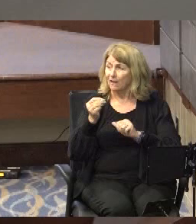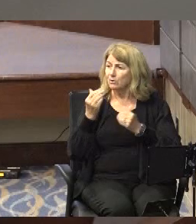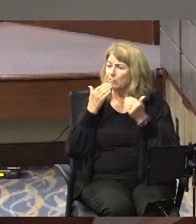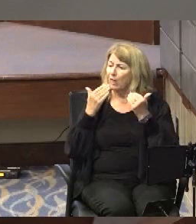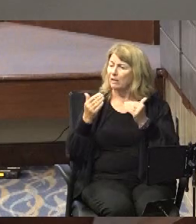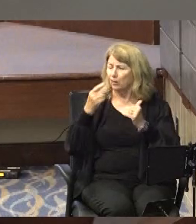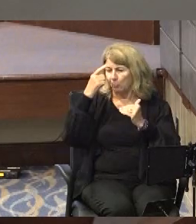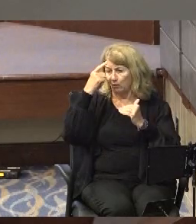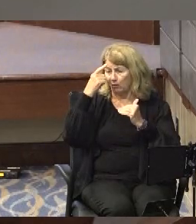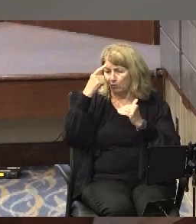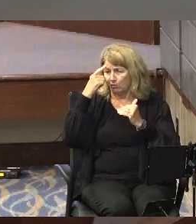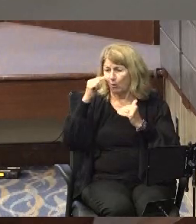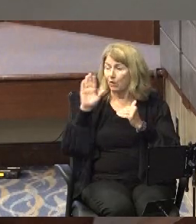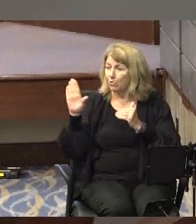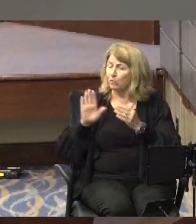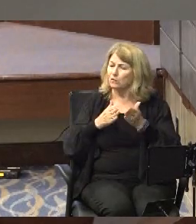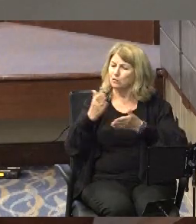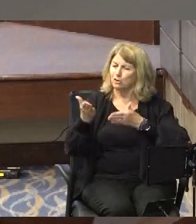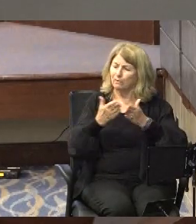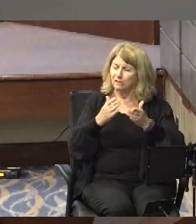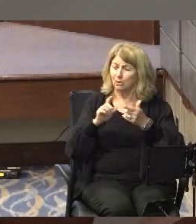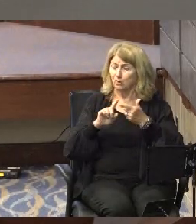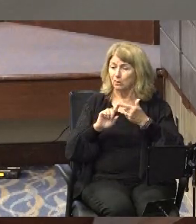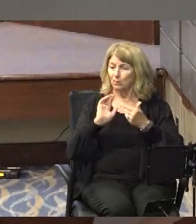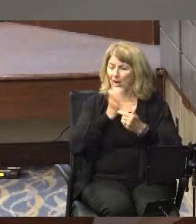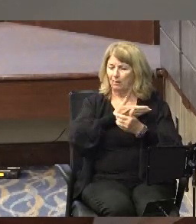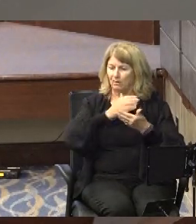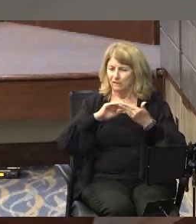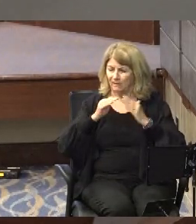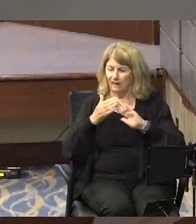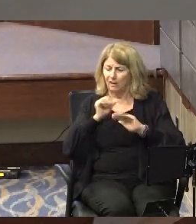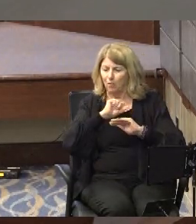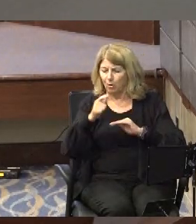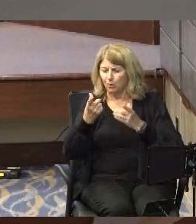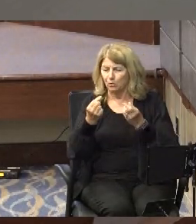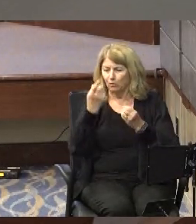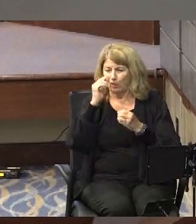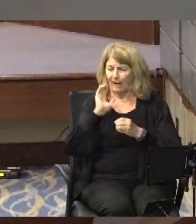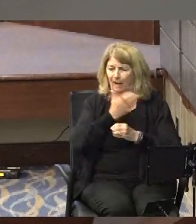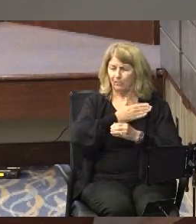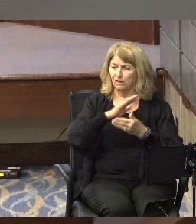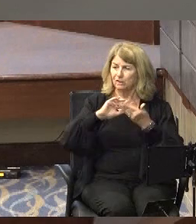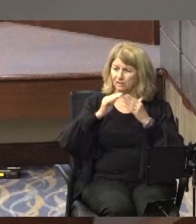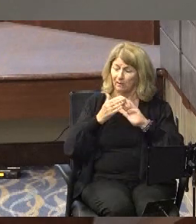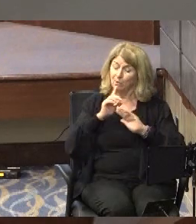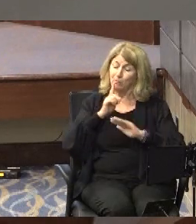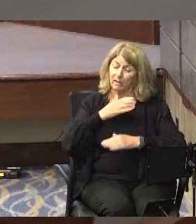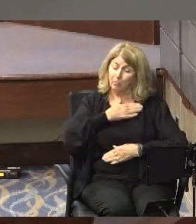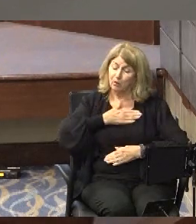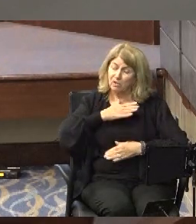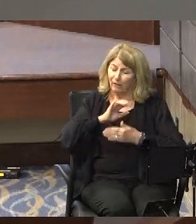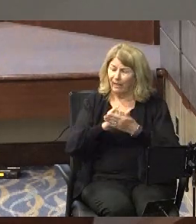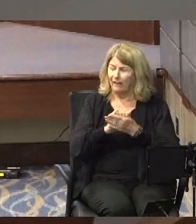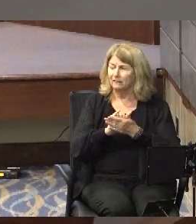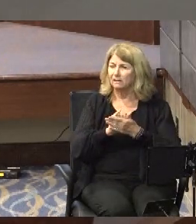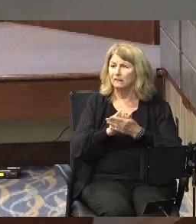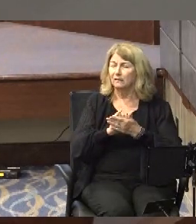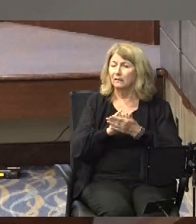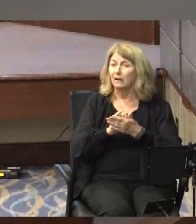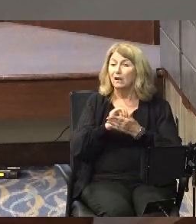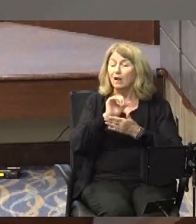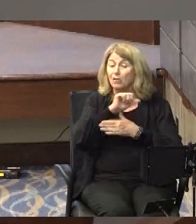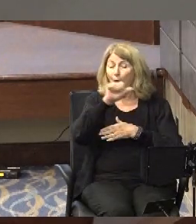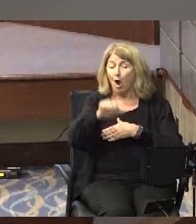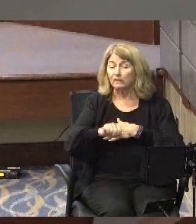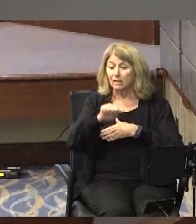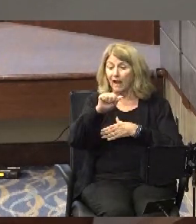for your service to our city and all that you do for our city and our neighborhoods. We really appreciate it. The Austin Avenue